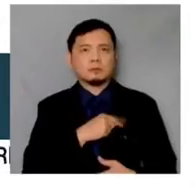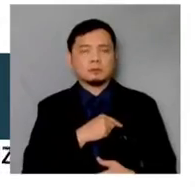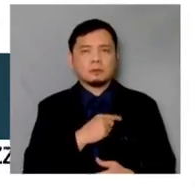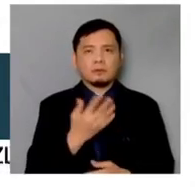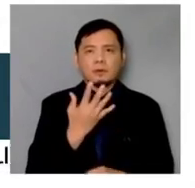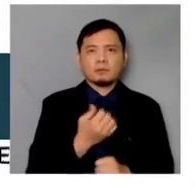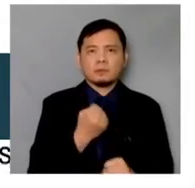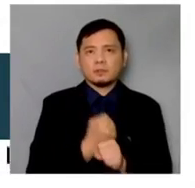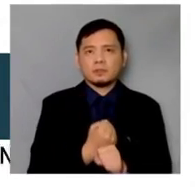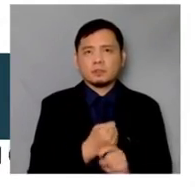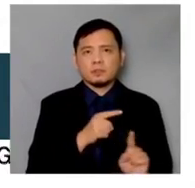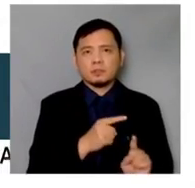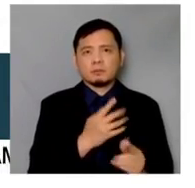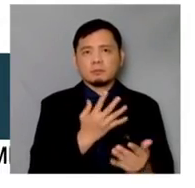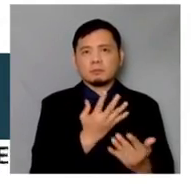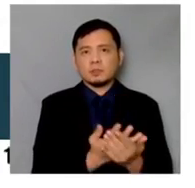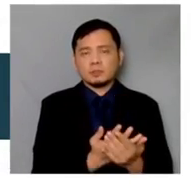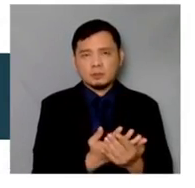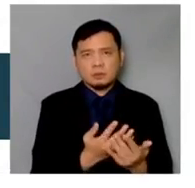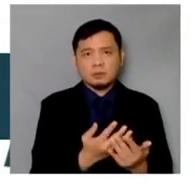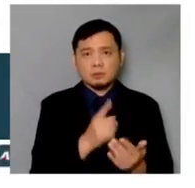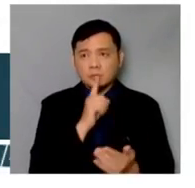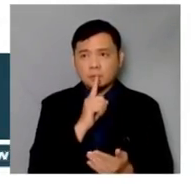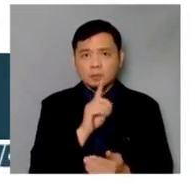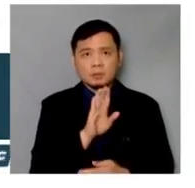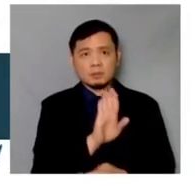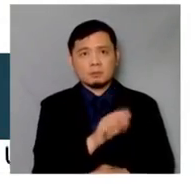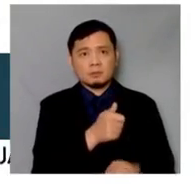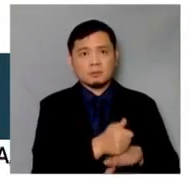5 years of illegal detention is on him.